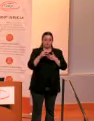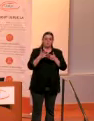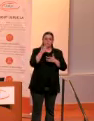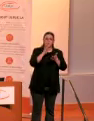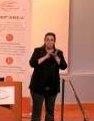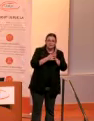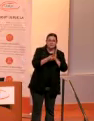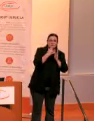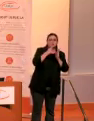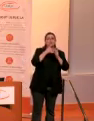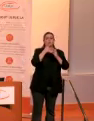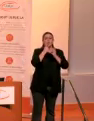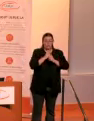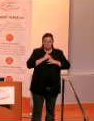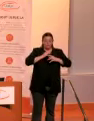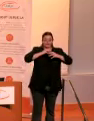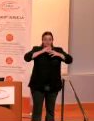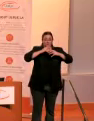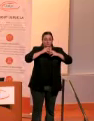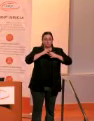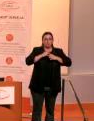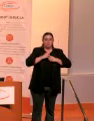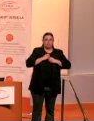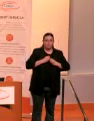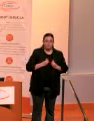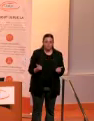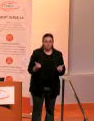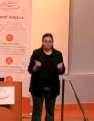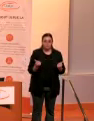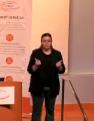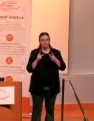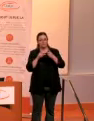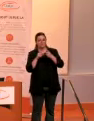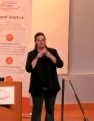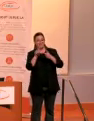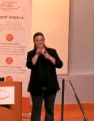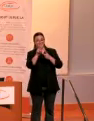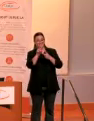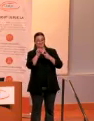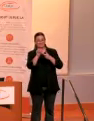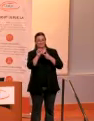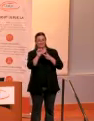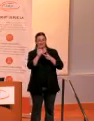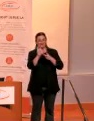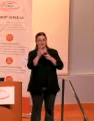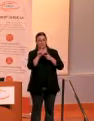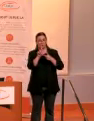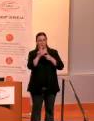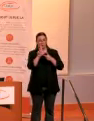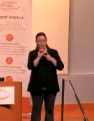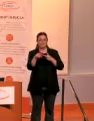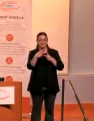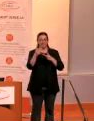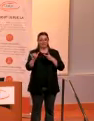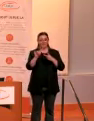But also the vascular tree plays a huge role. So a group at Duke